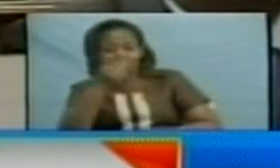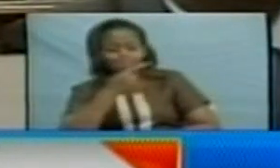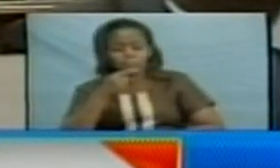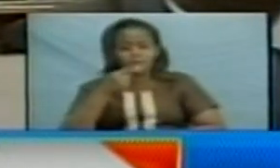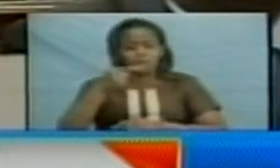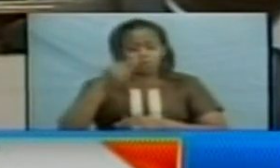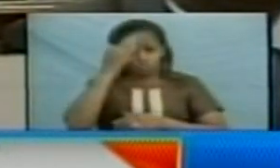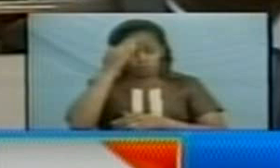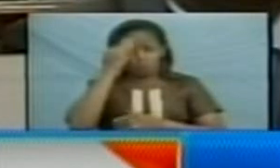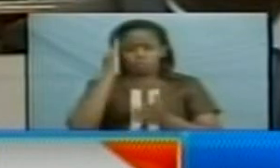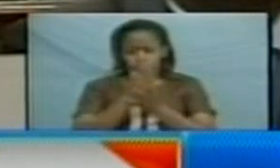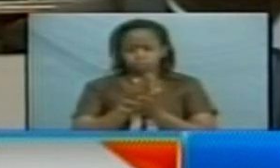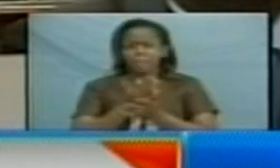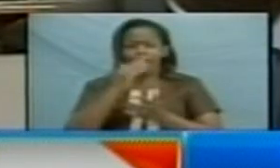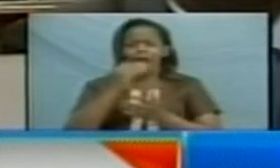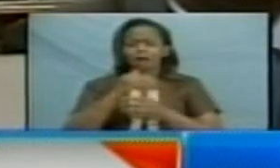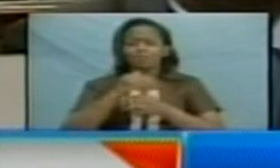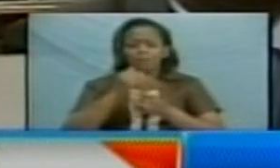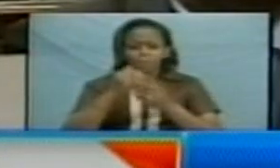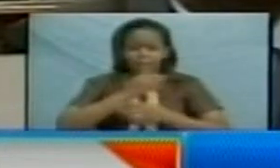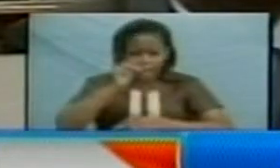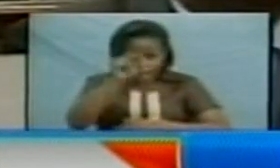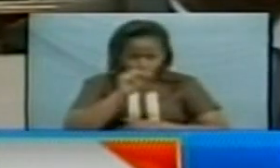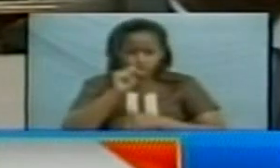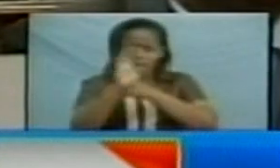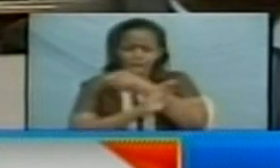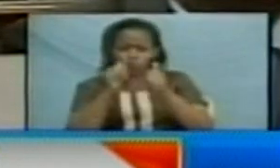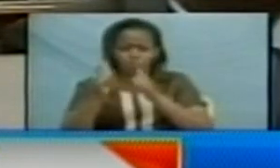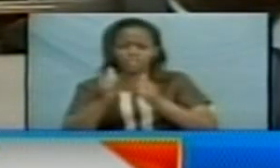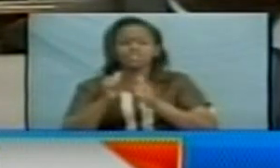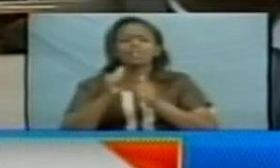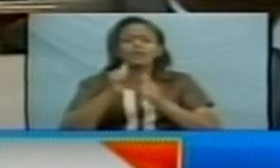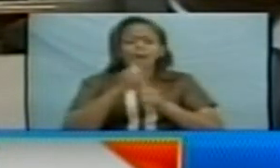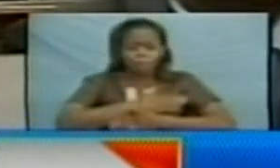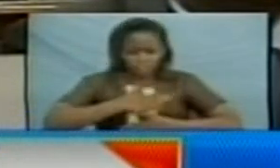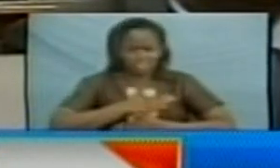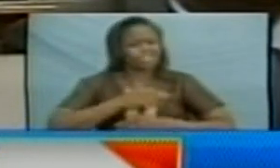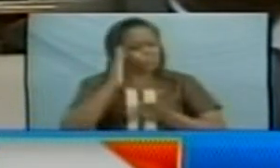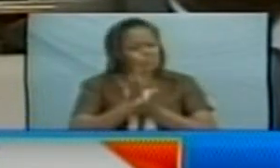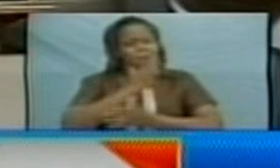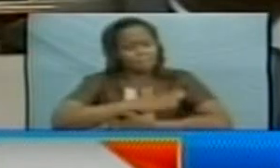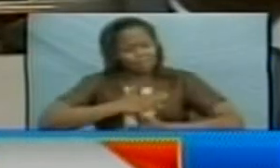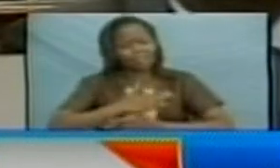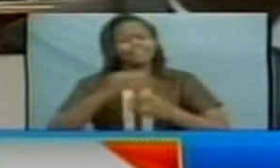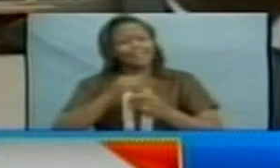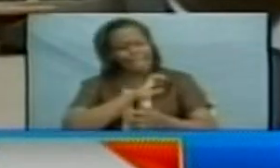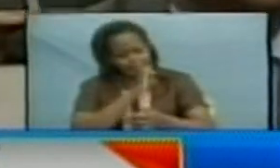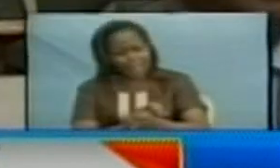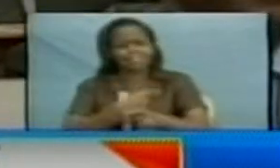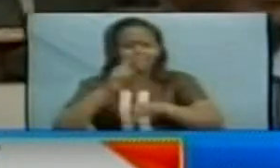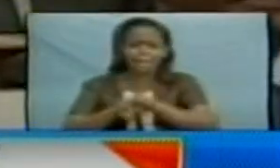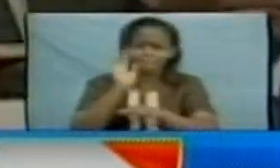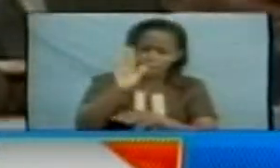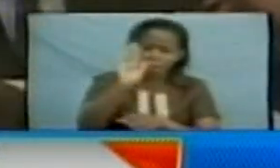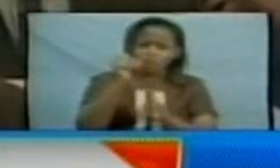this experience, and we want you to know the amount of time and energy and personal sacrifice you have brought to this